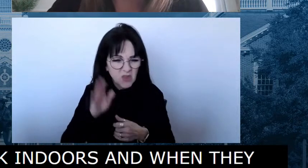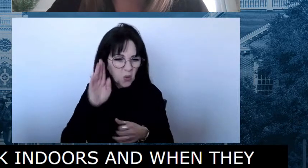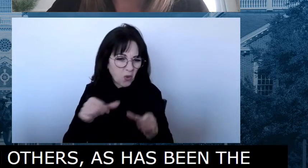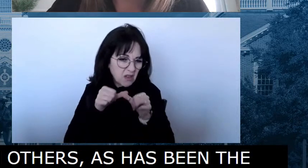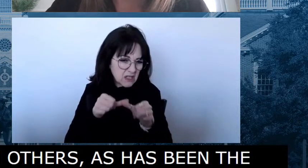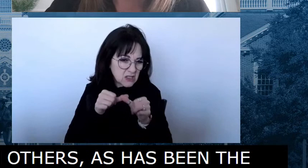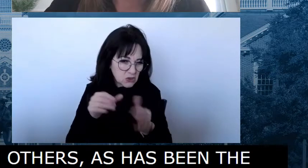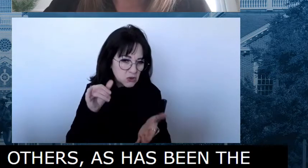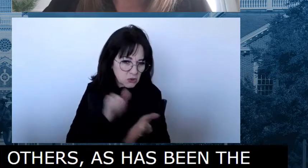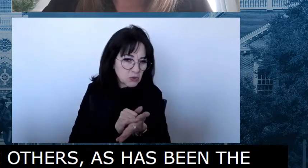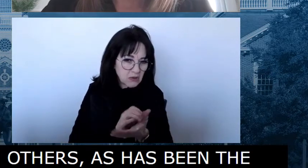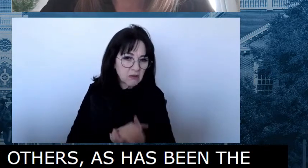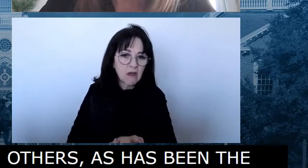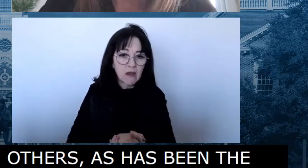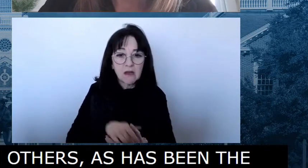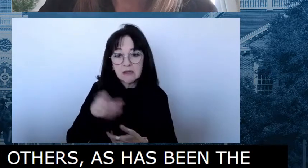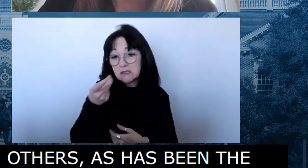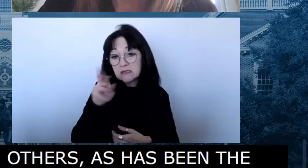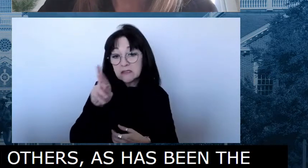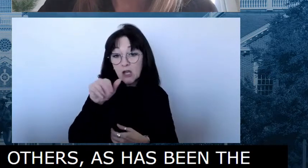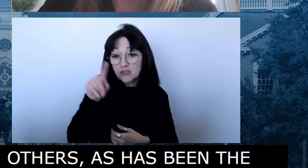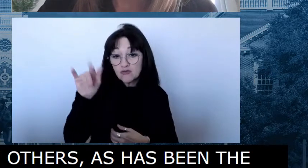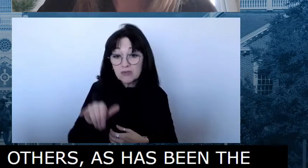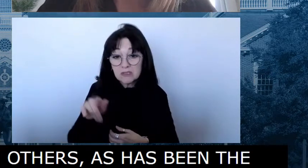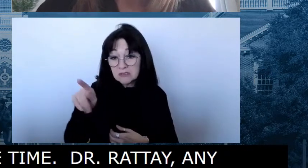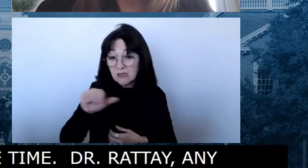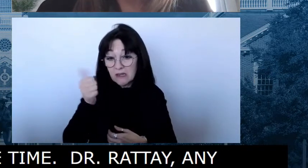any thoughts on that one?